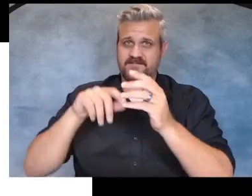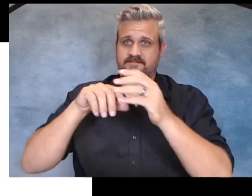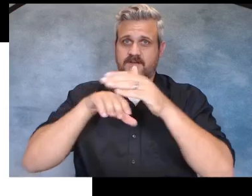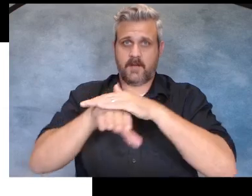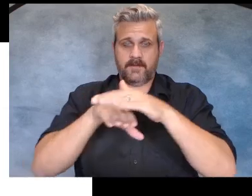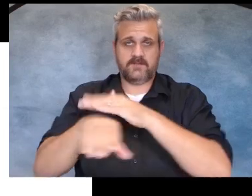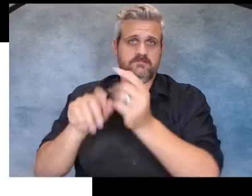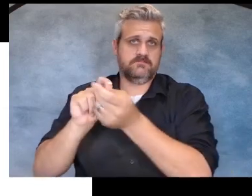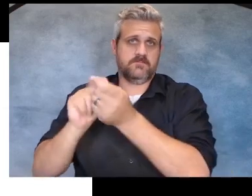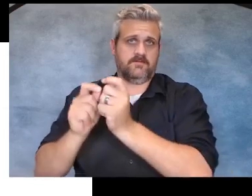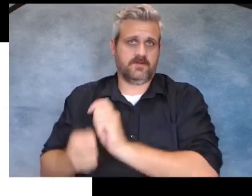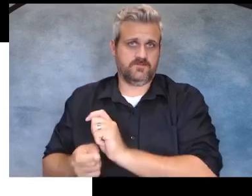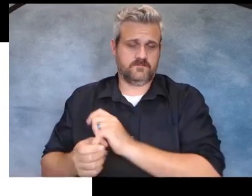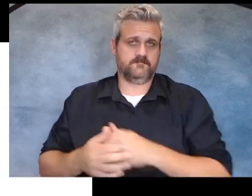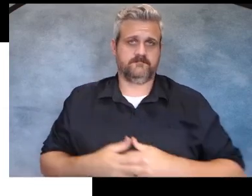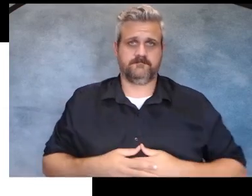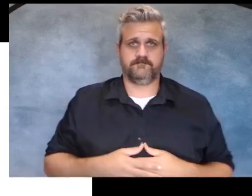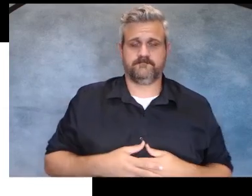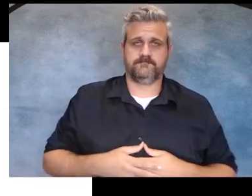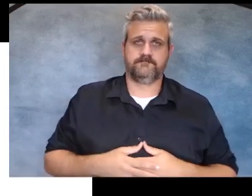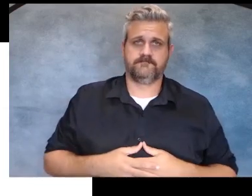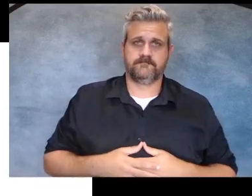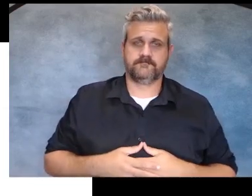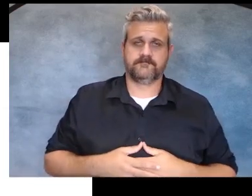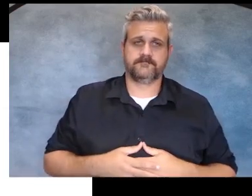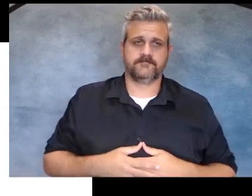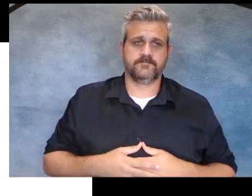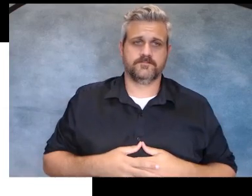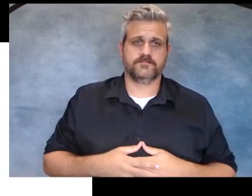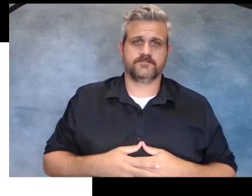accommodations and modifications.